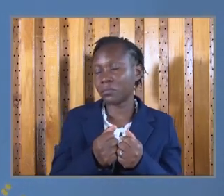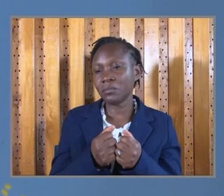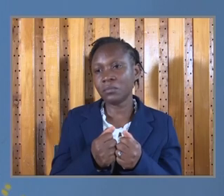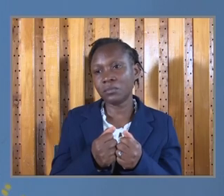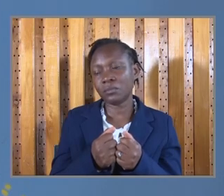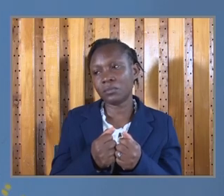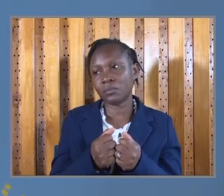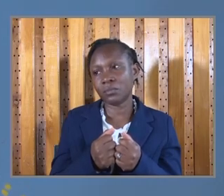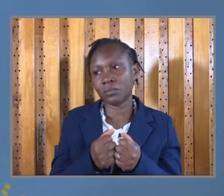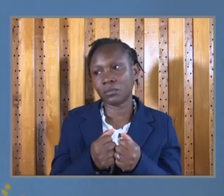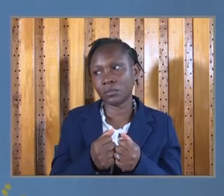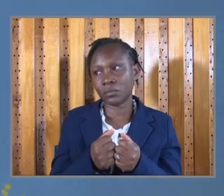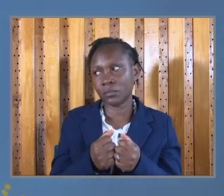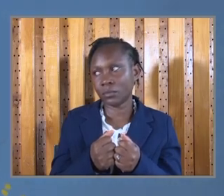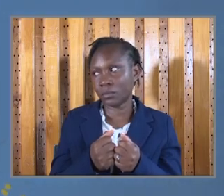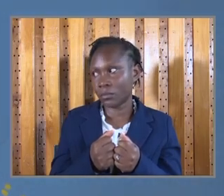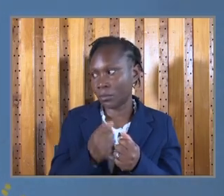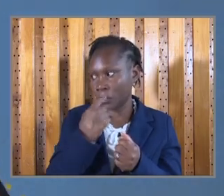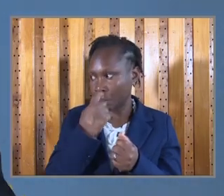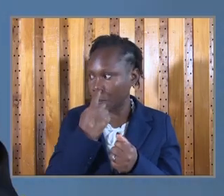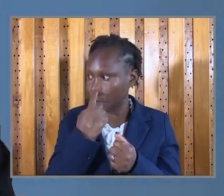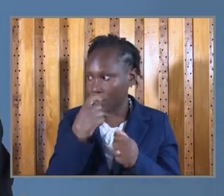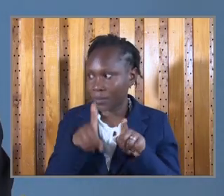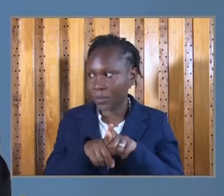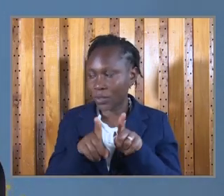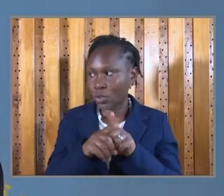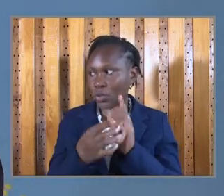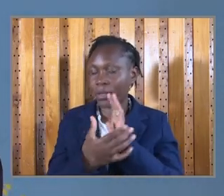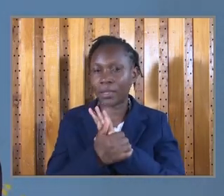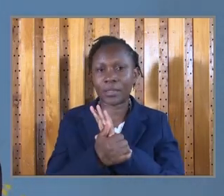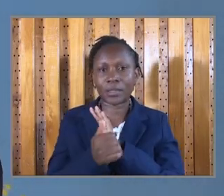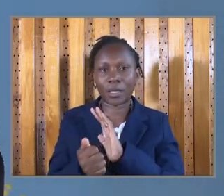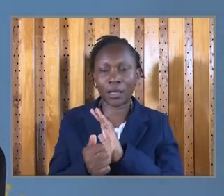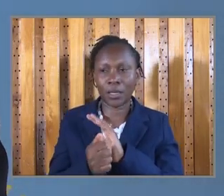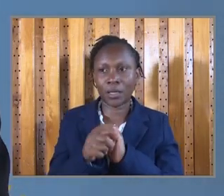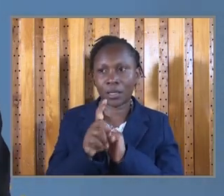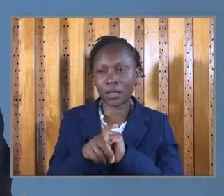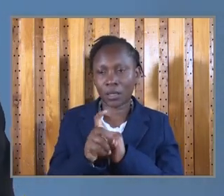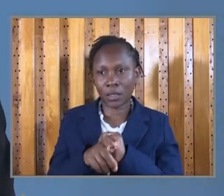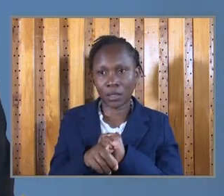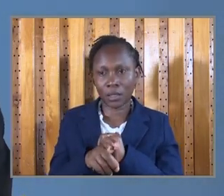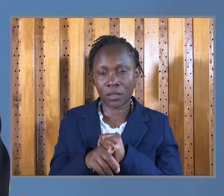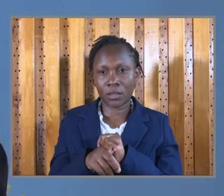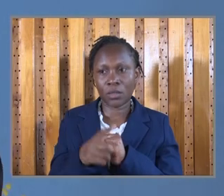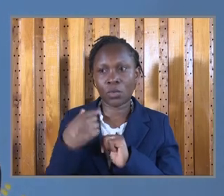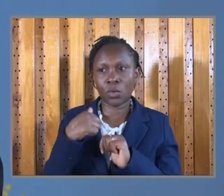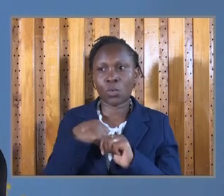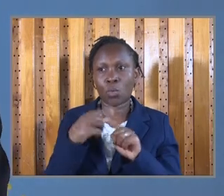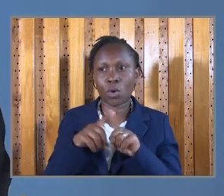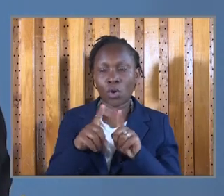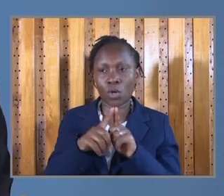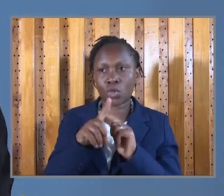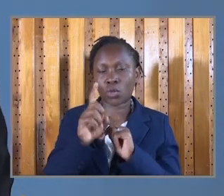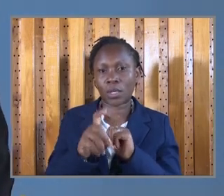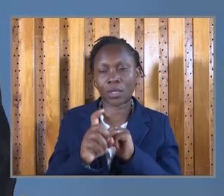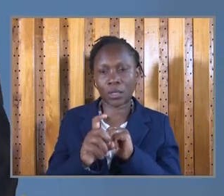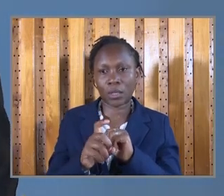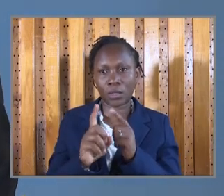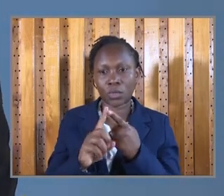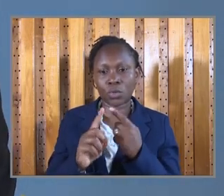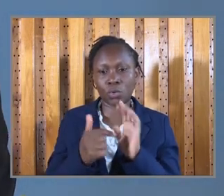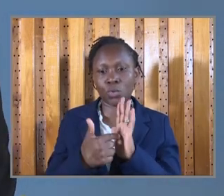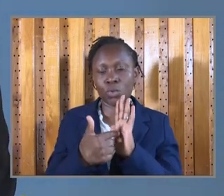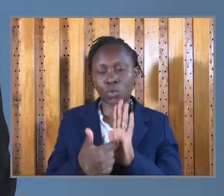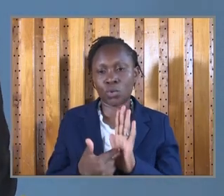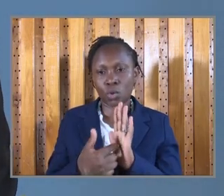But to get funding at the scale that is needed, we also need to explore more unorthodox